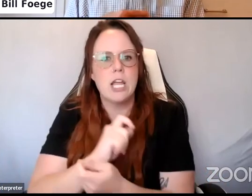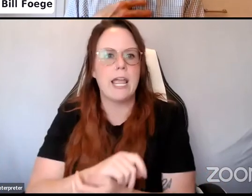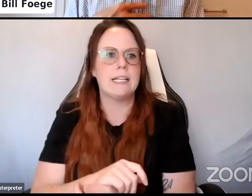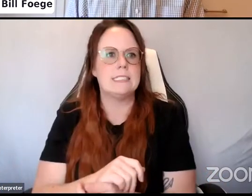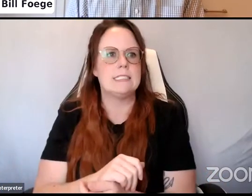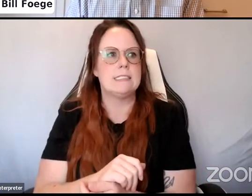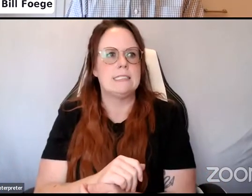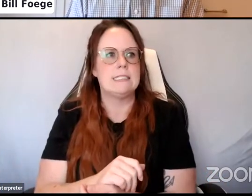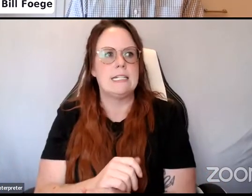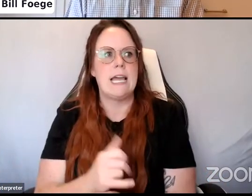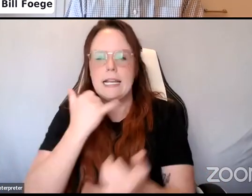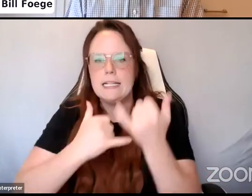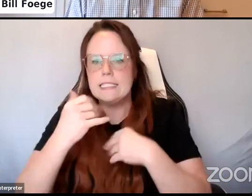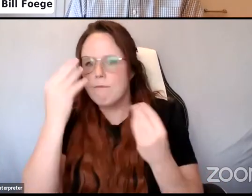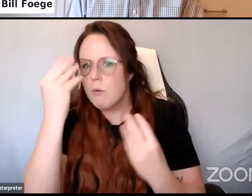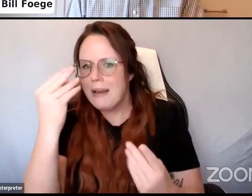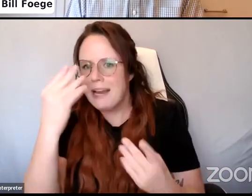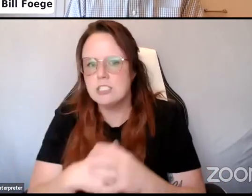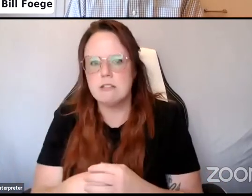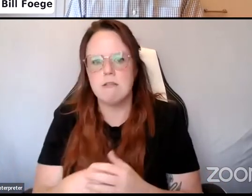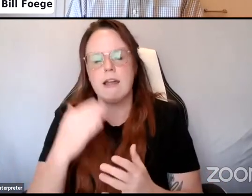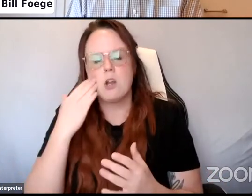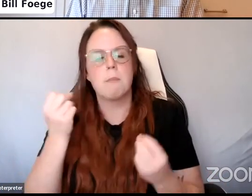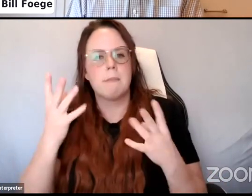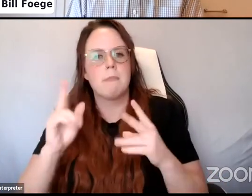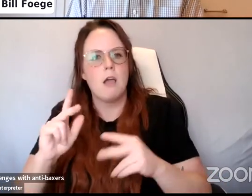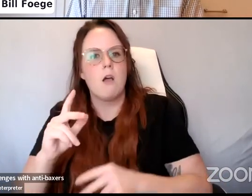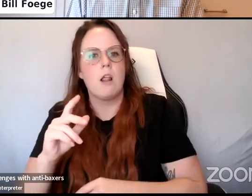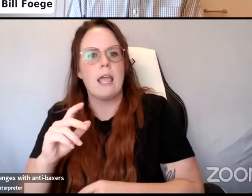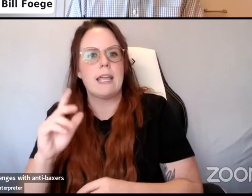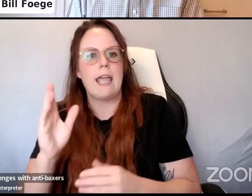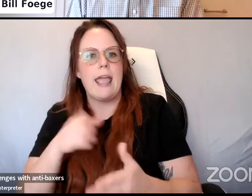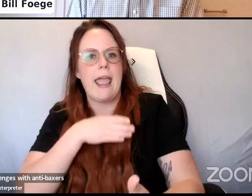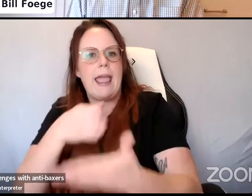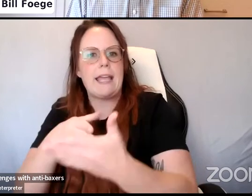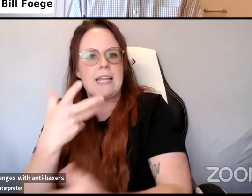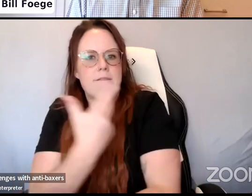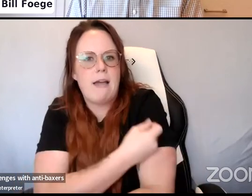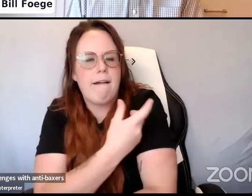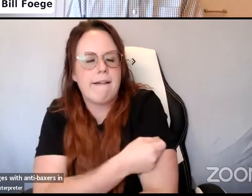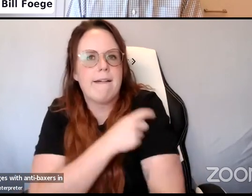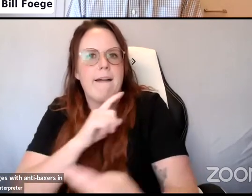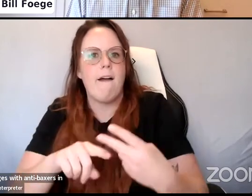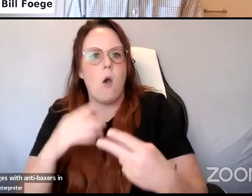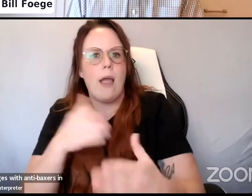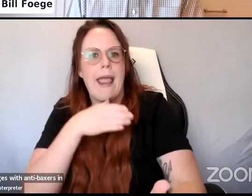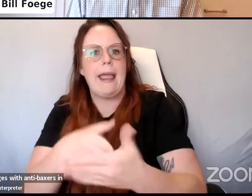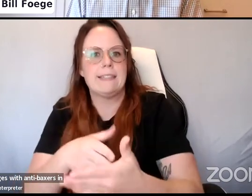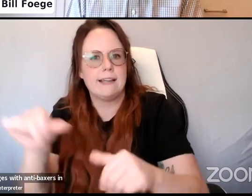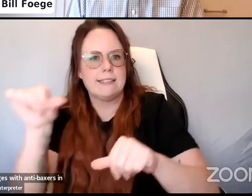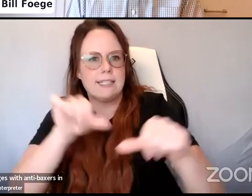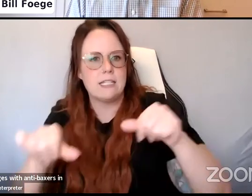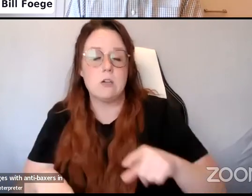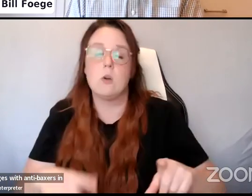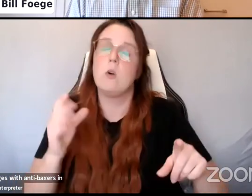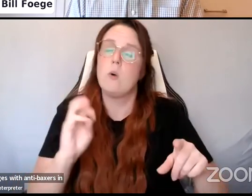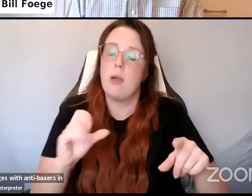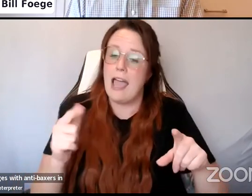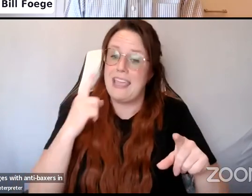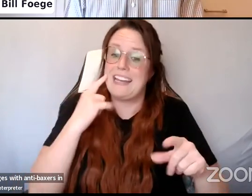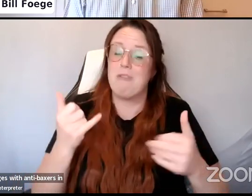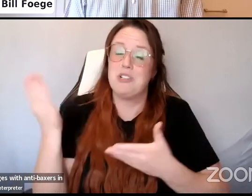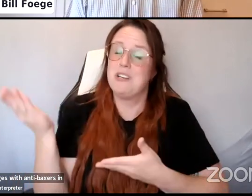some of the challenges with anti-vaxxers and anti-science uh well this is another time where I think we should bring in the